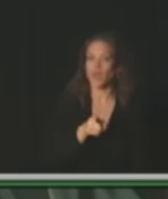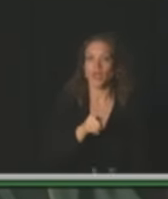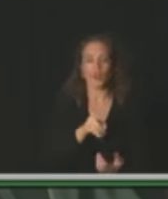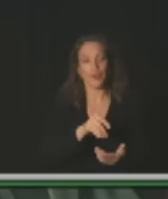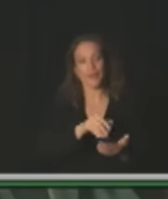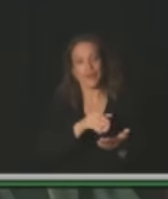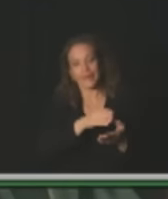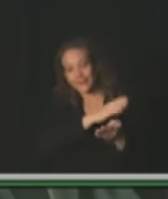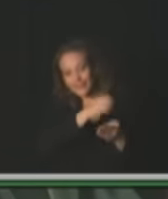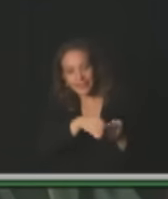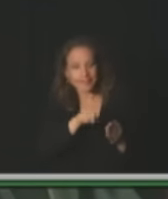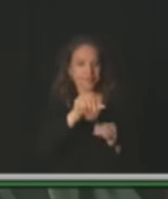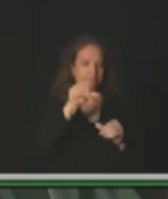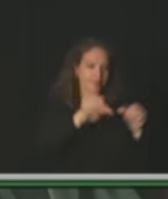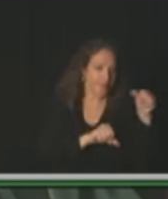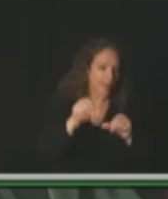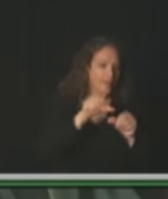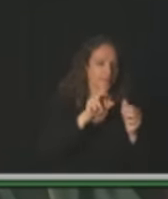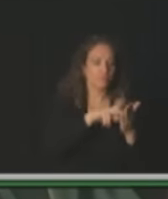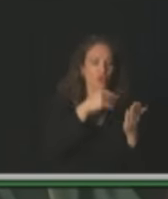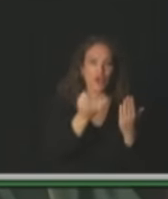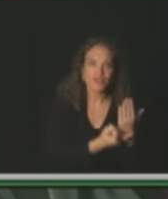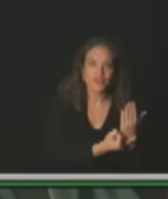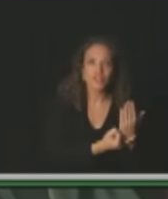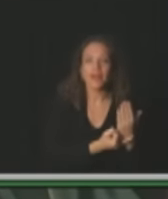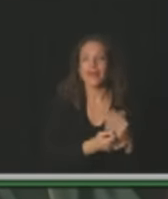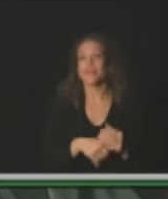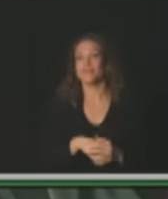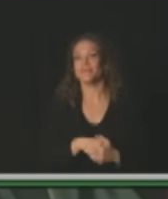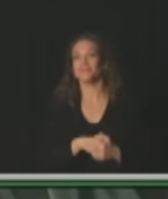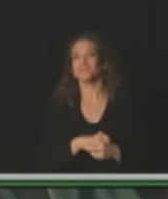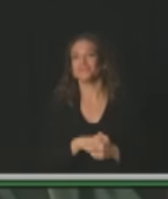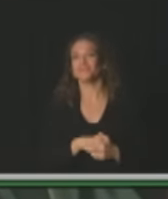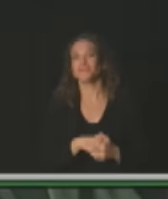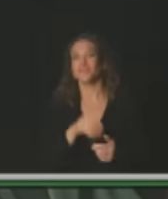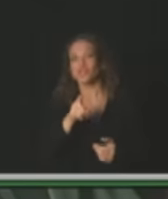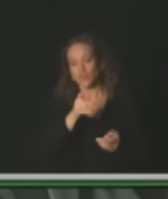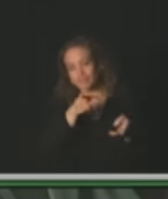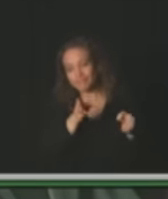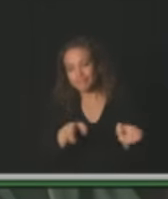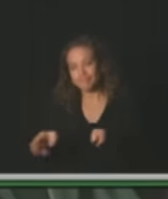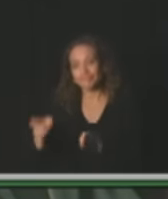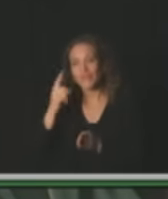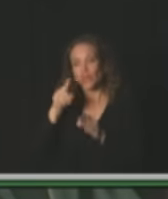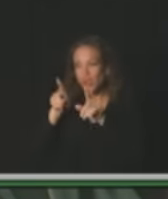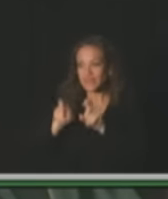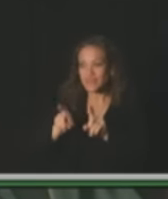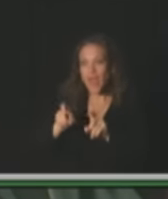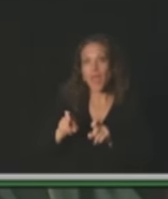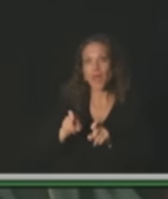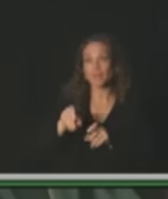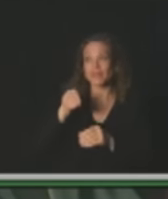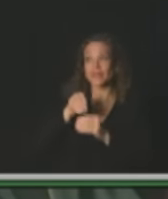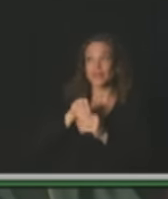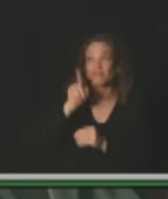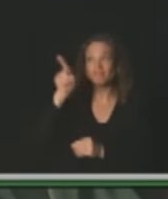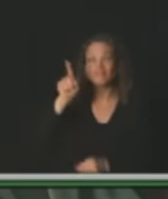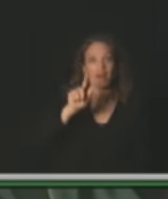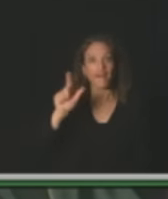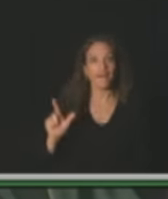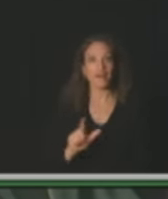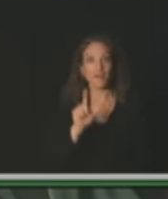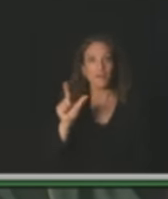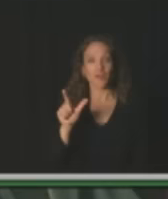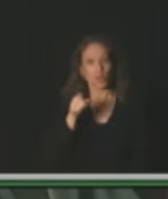science project, when you were getting ready for that exam, when you were in the library. You may have felt